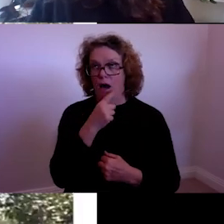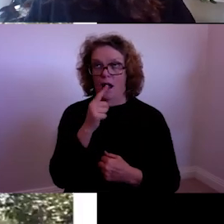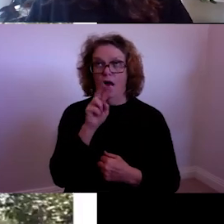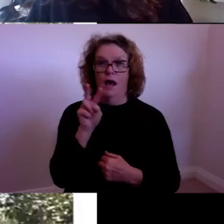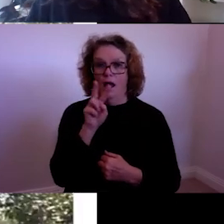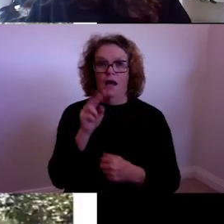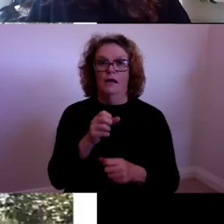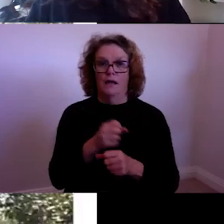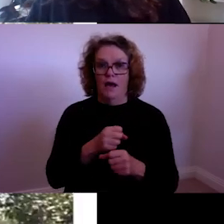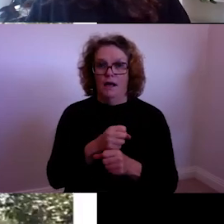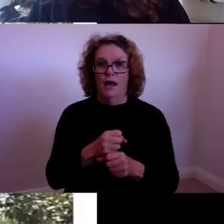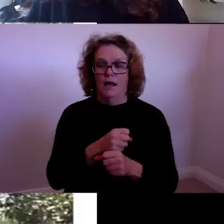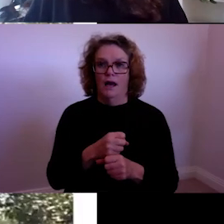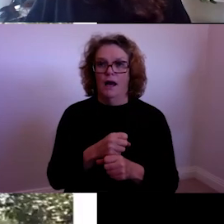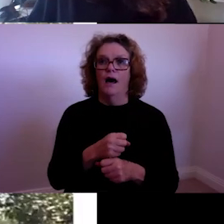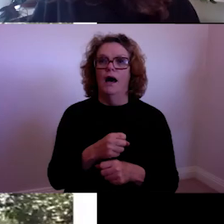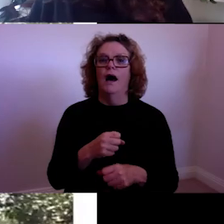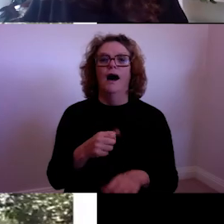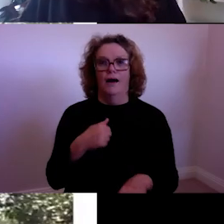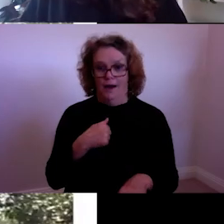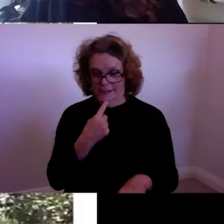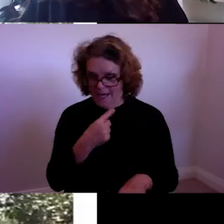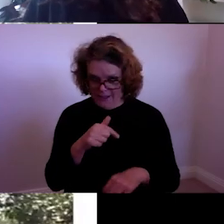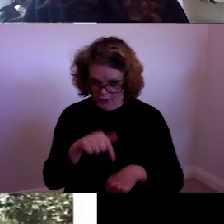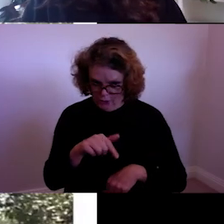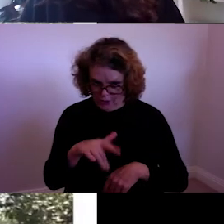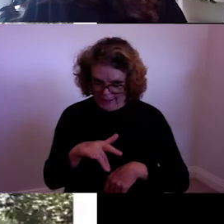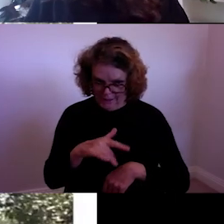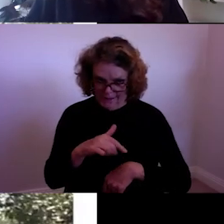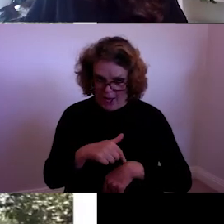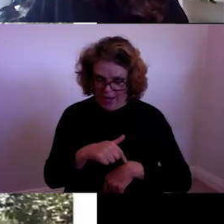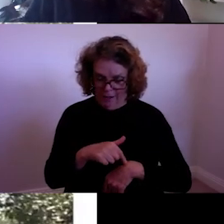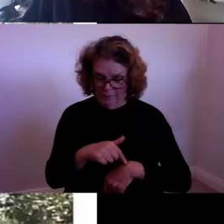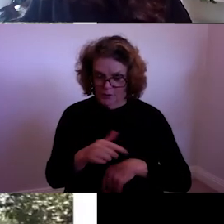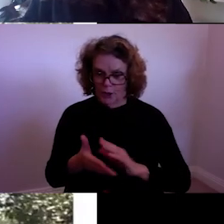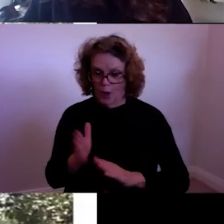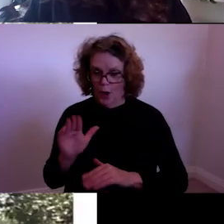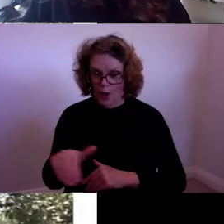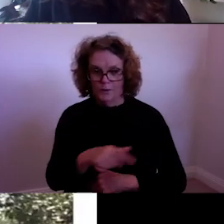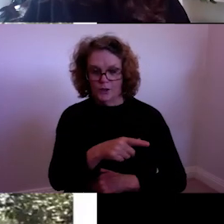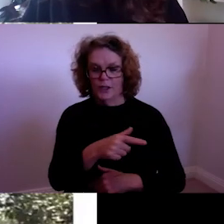said it wasn't time to go home yet, she asked for a bus or a taxi. She was very well communicating.